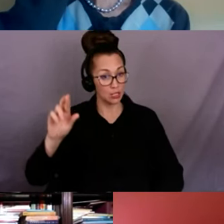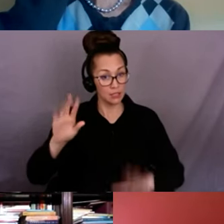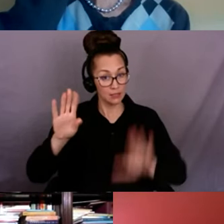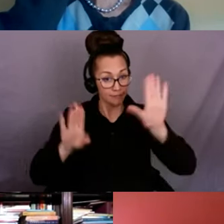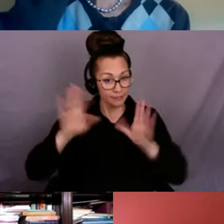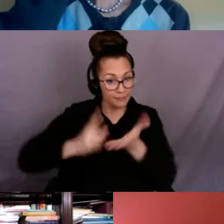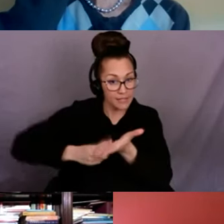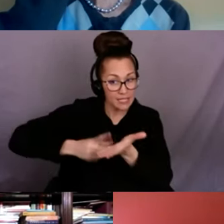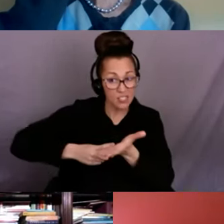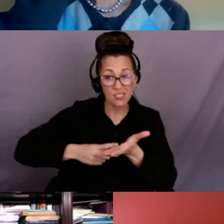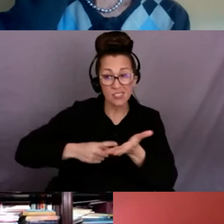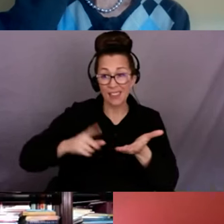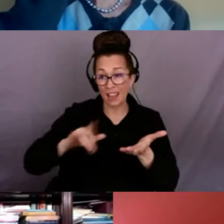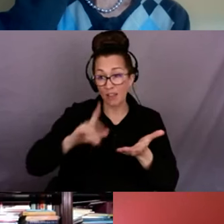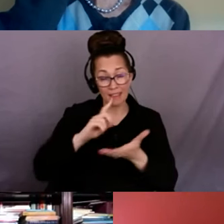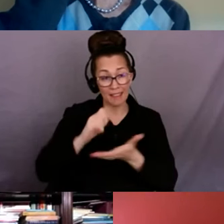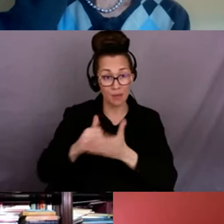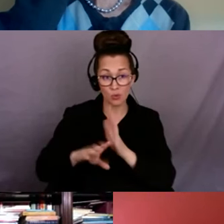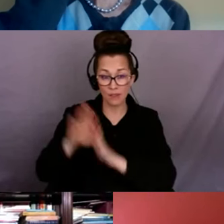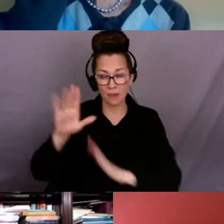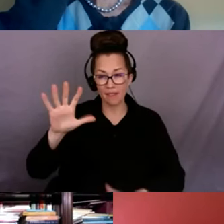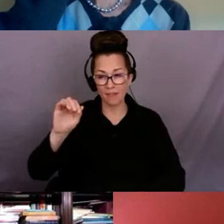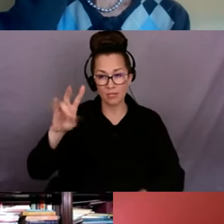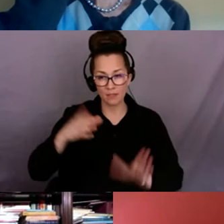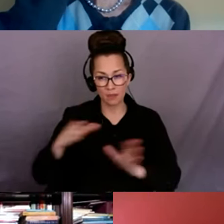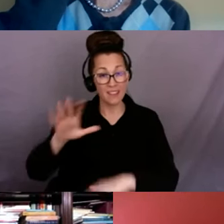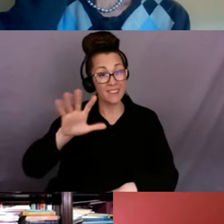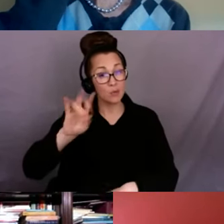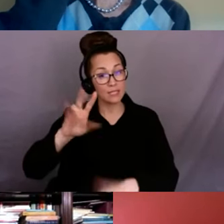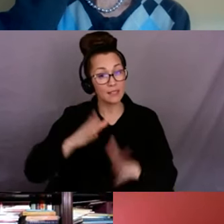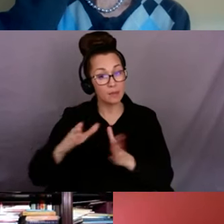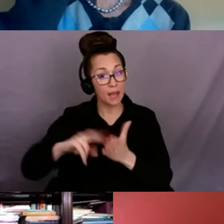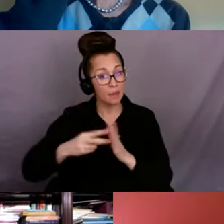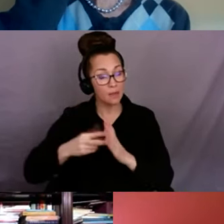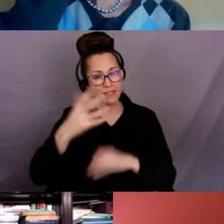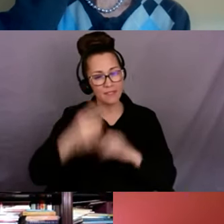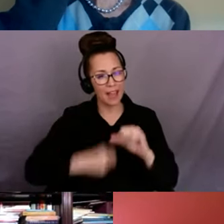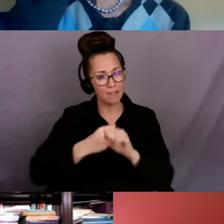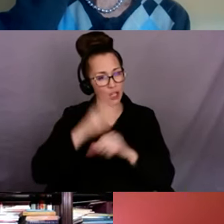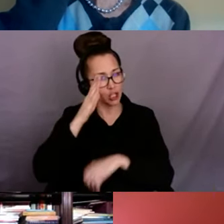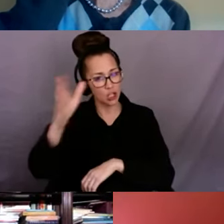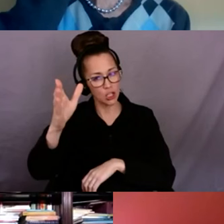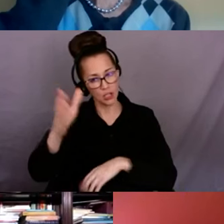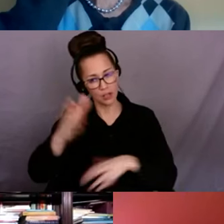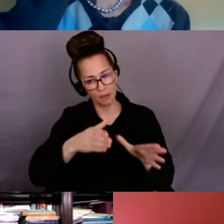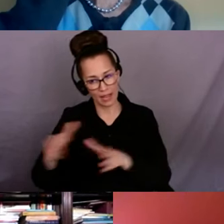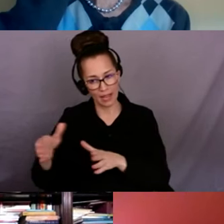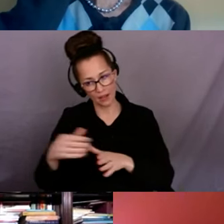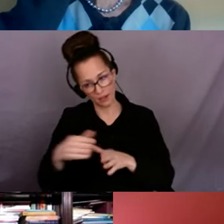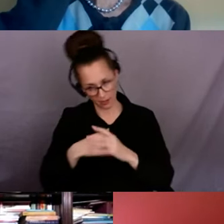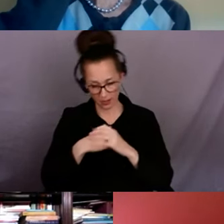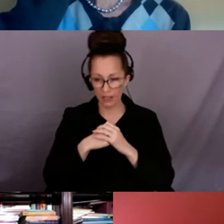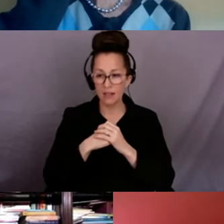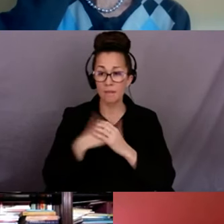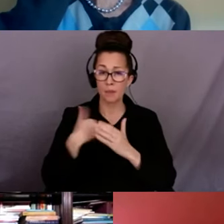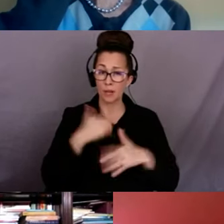draft 507 plan, which for those of you who don't know is our 5-year forward-facing strategic plan. We're excited. We have been